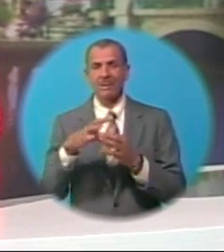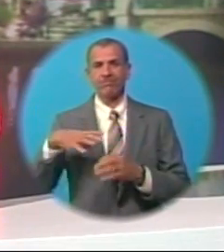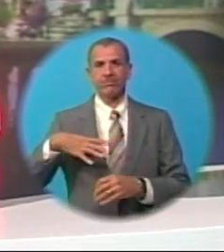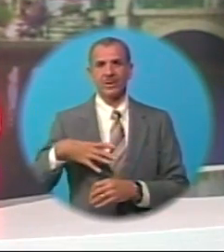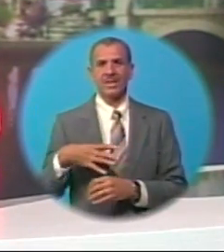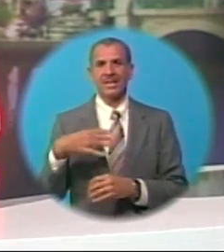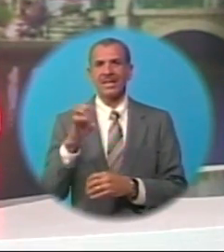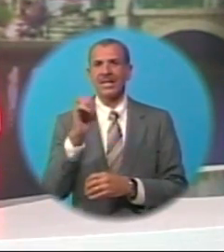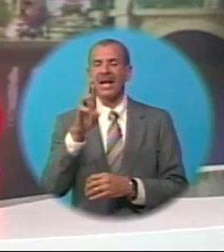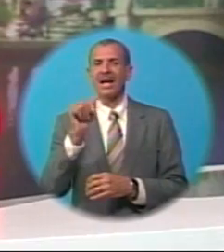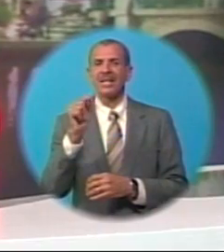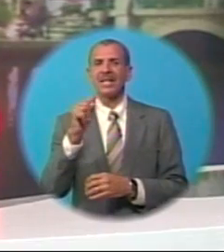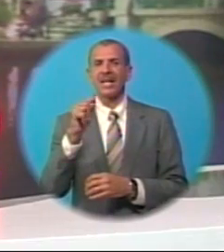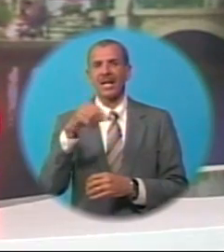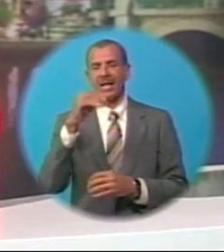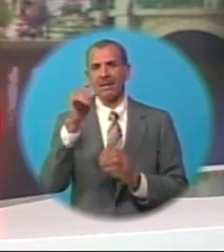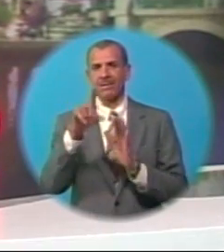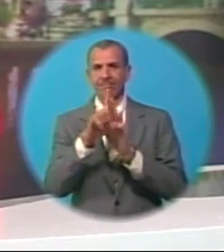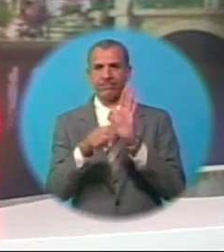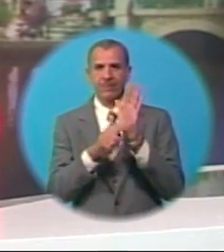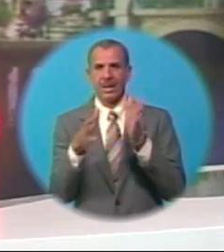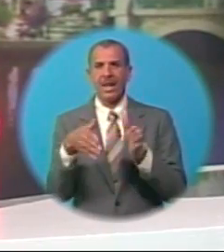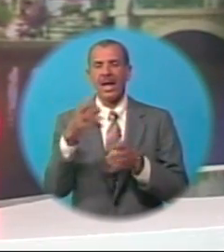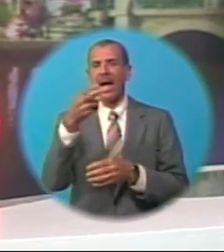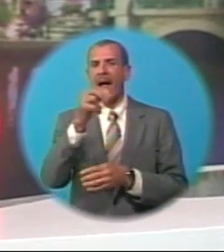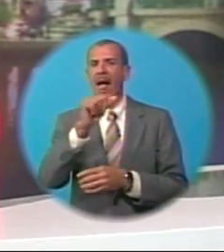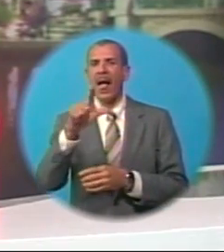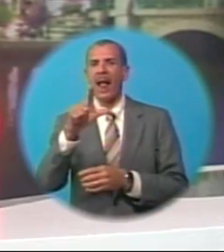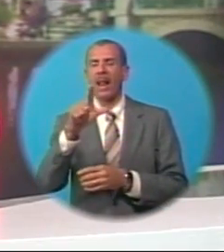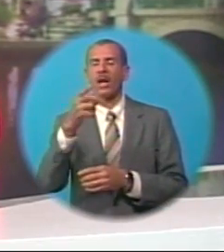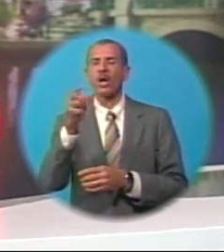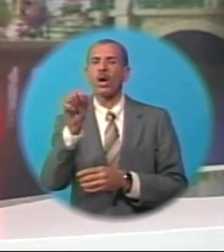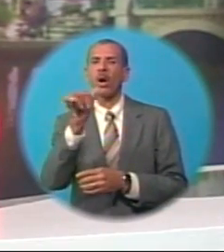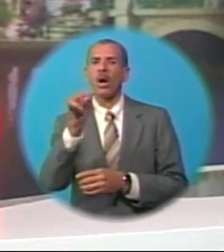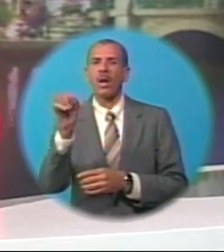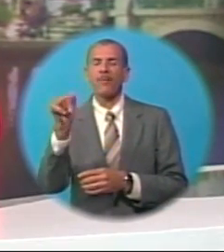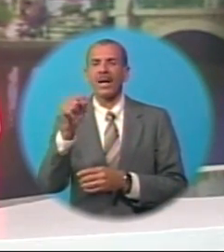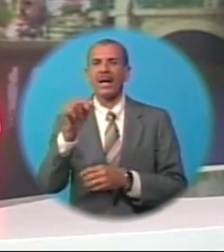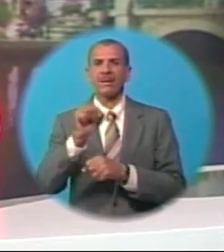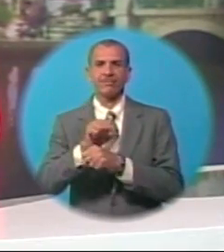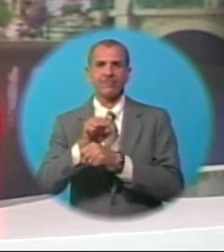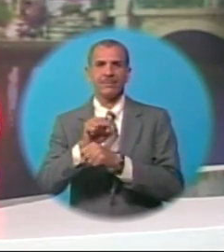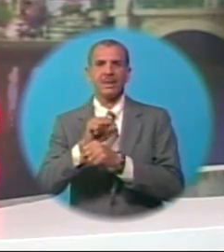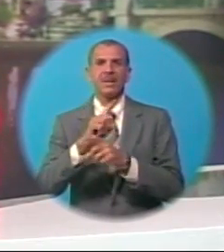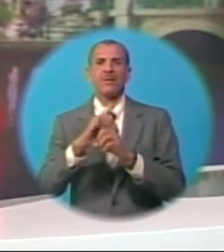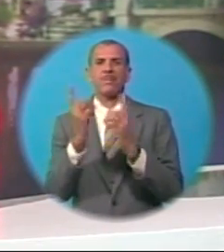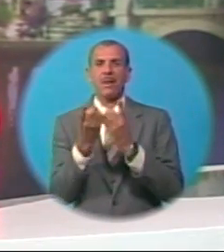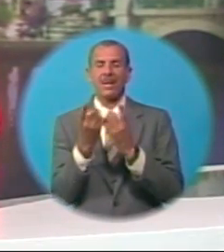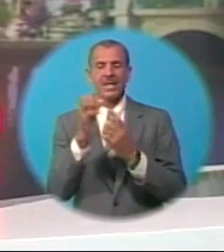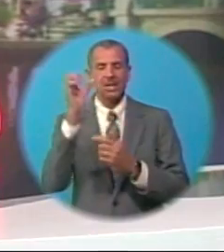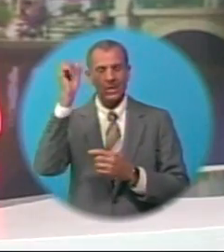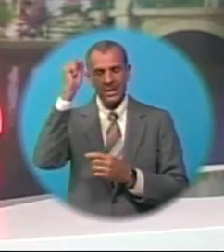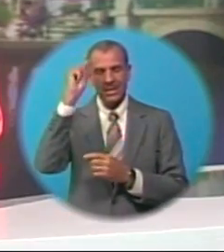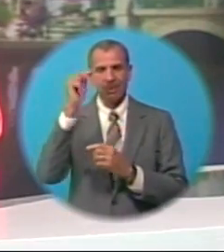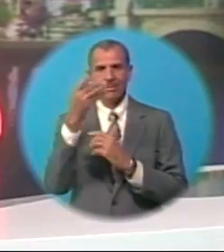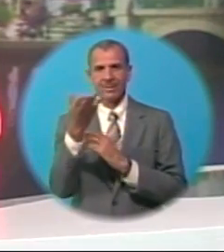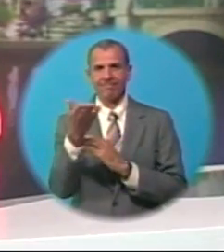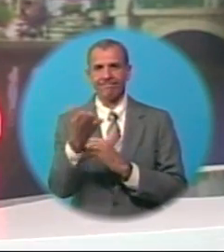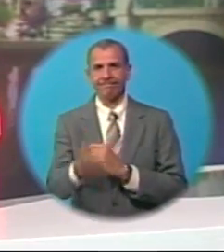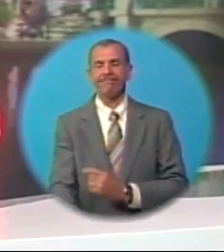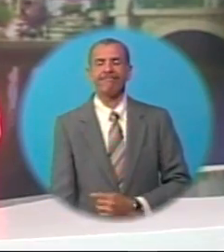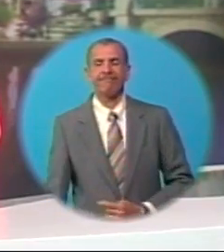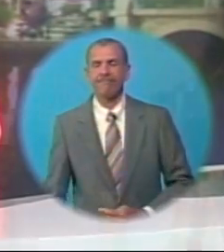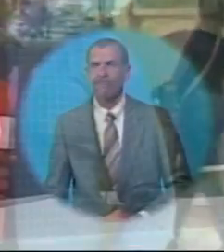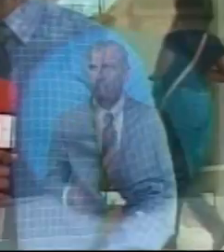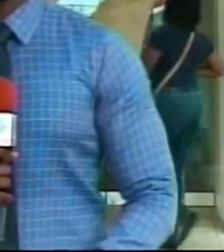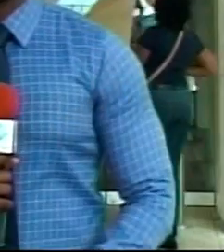the ERT, Queen's Counsel Hal Gollop, at the Warren's office of the Labour Department. Shane Seeley was at the hearing.